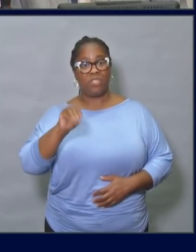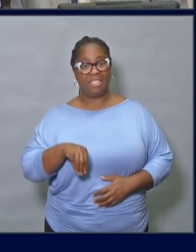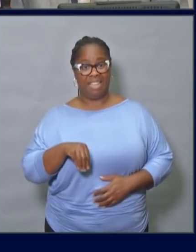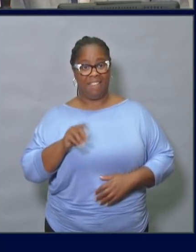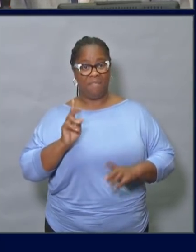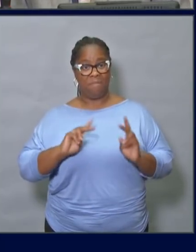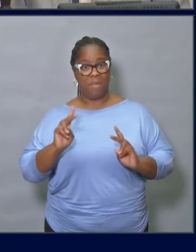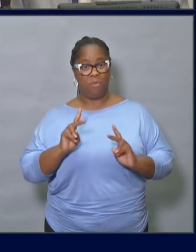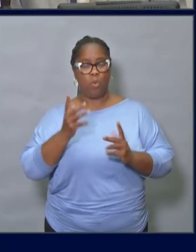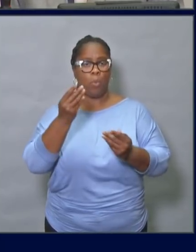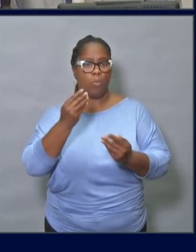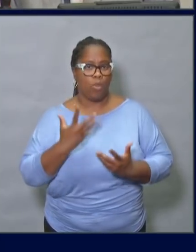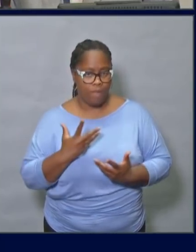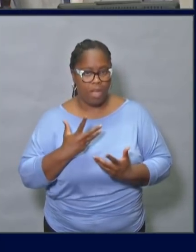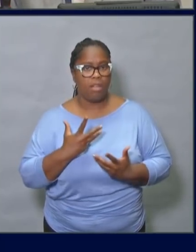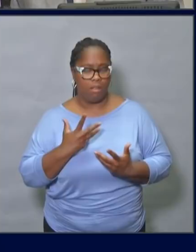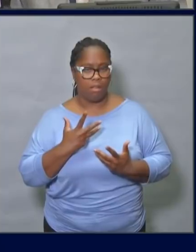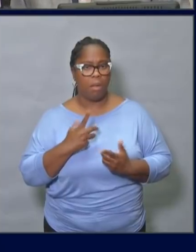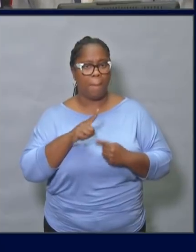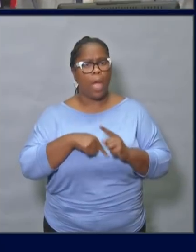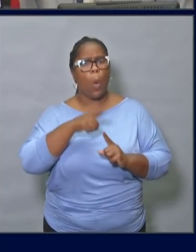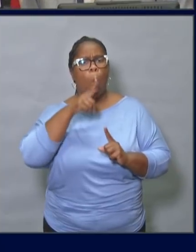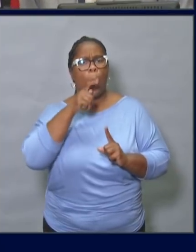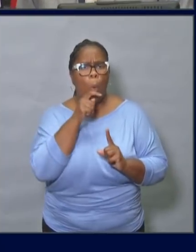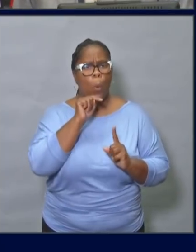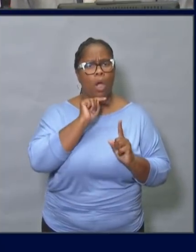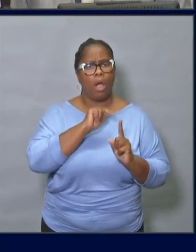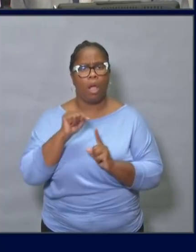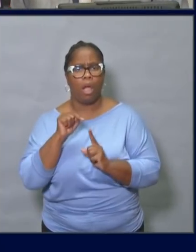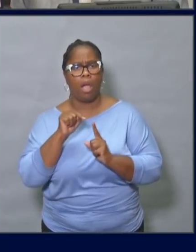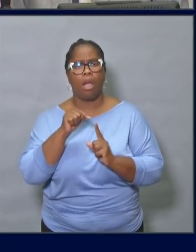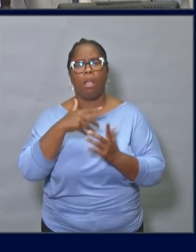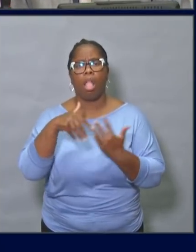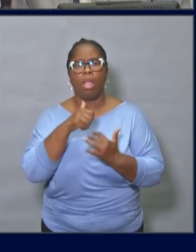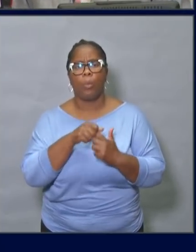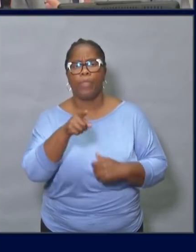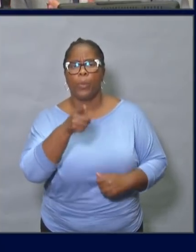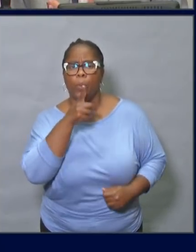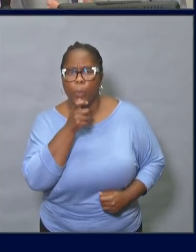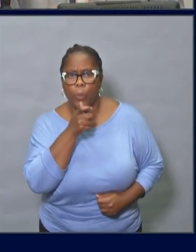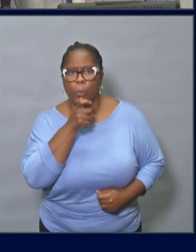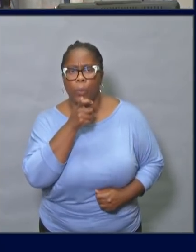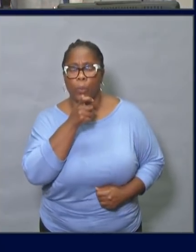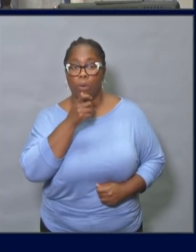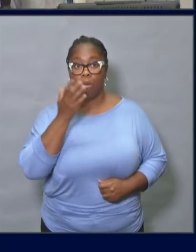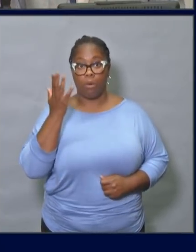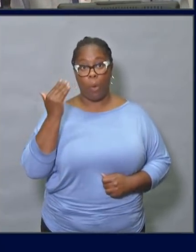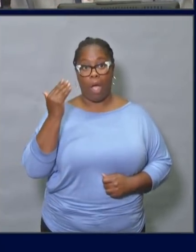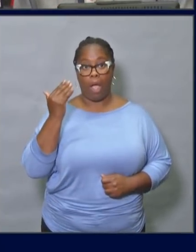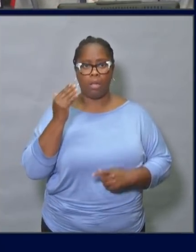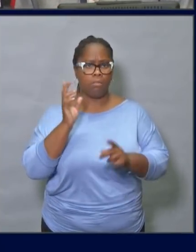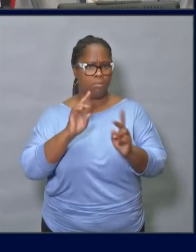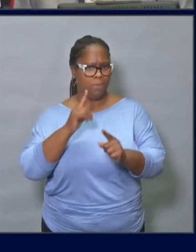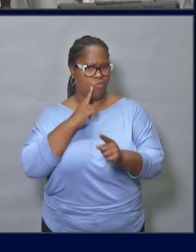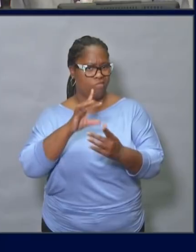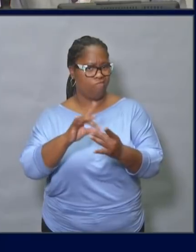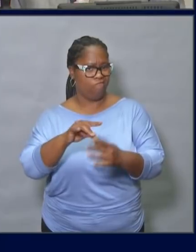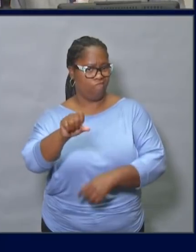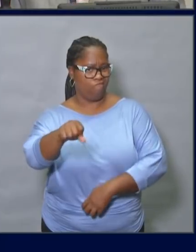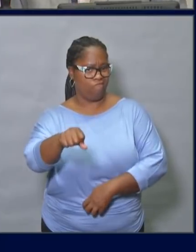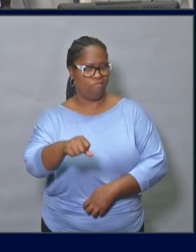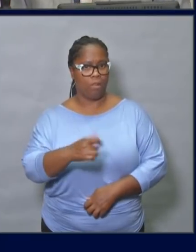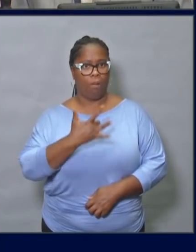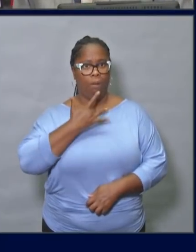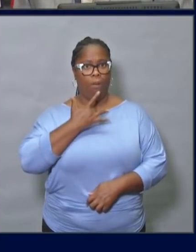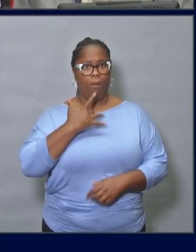information about their close contacts. We believe that this is because people have told us that they're fearful of losing their